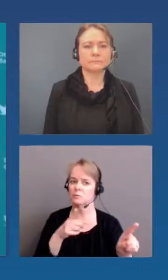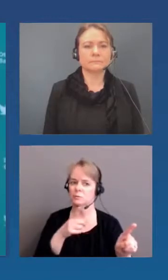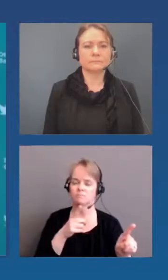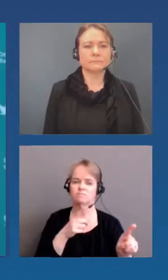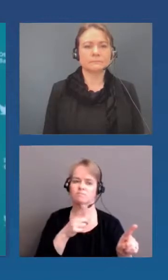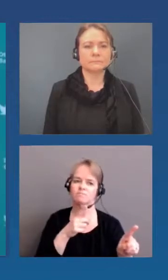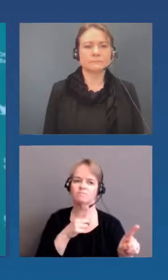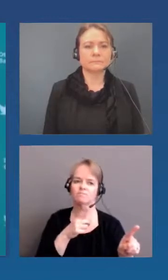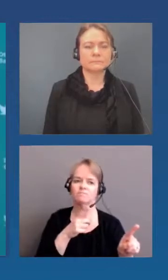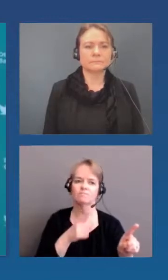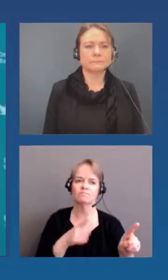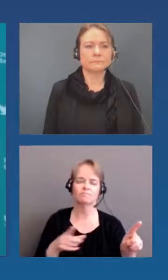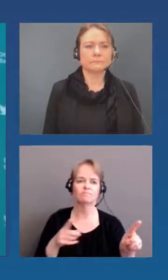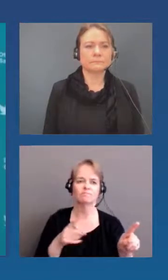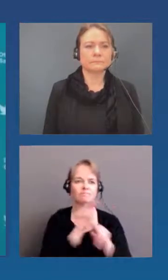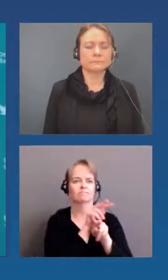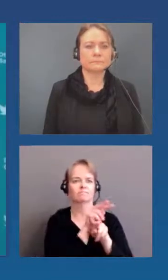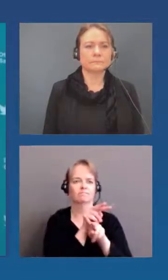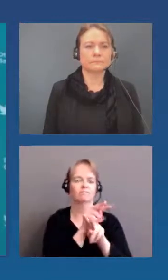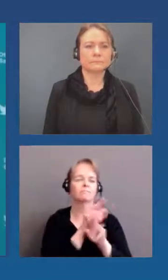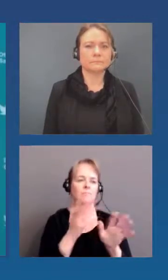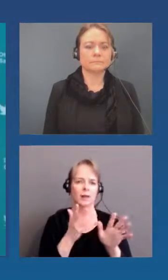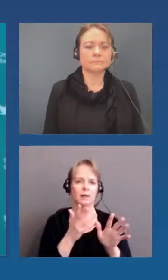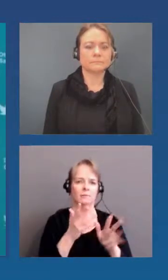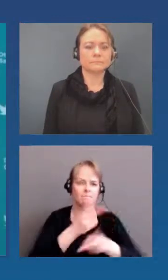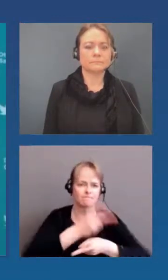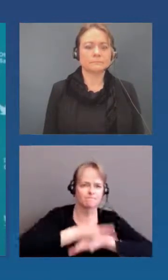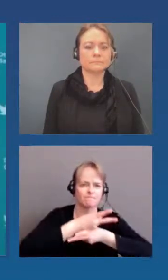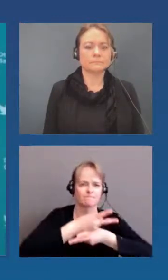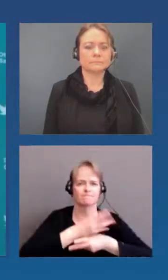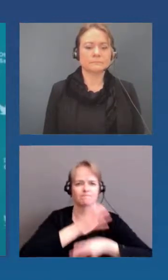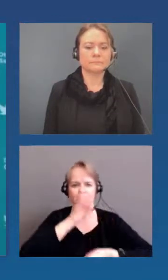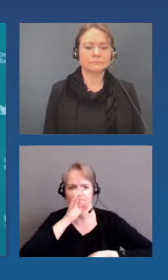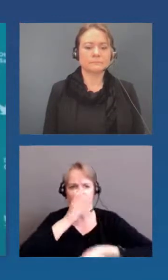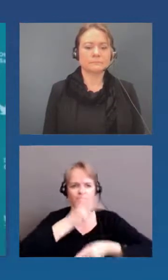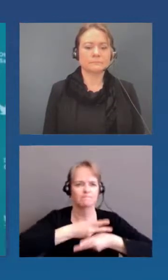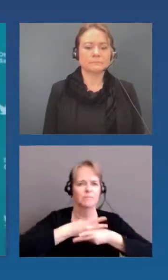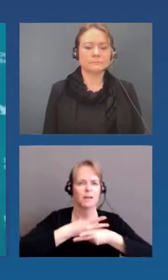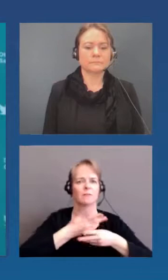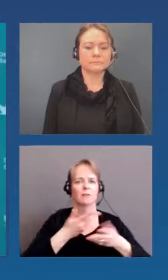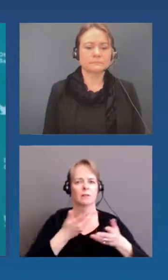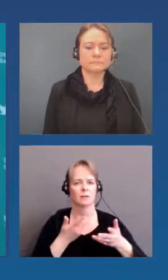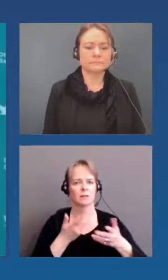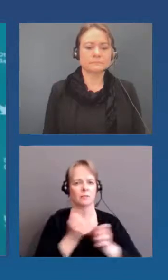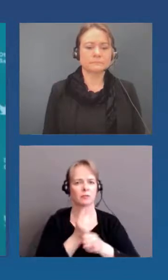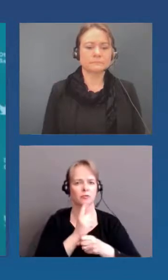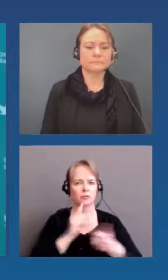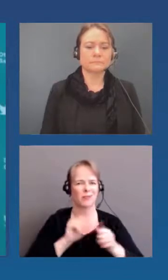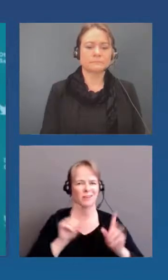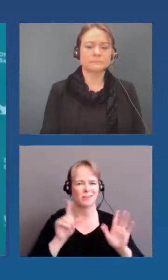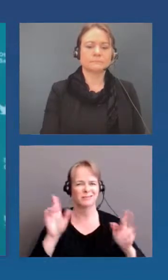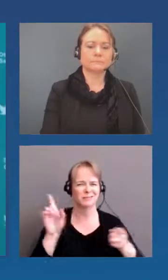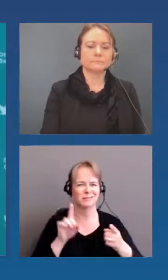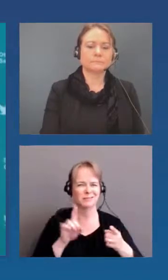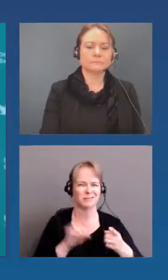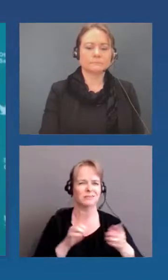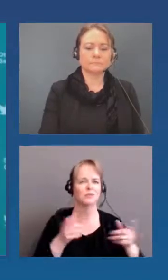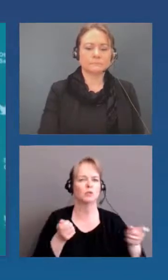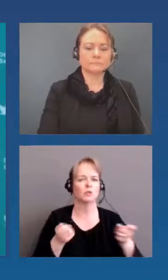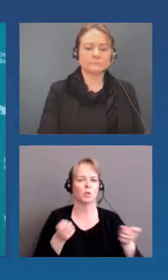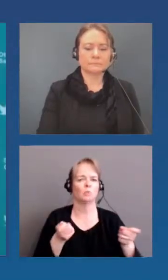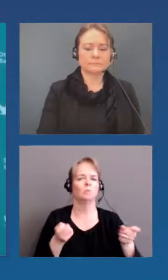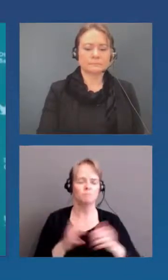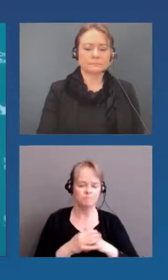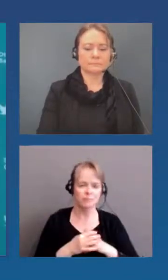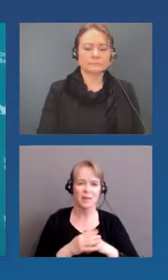very carefully and doing all they can to continue to bring things under control. They have the same challenges